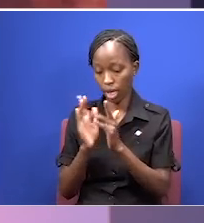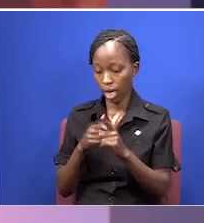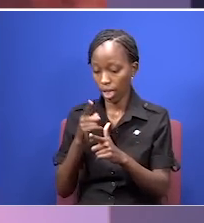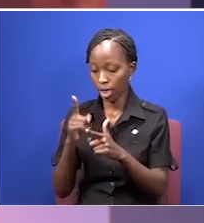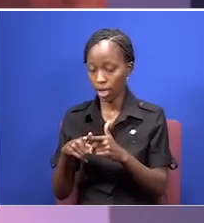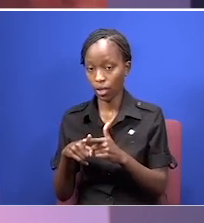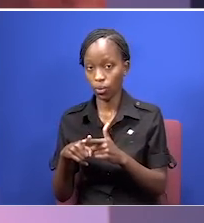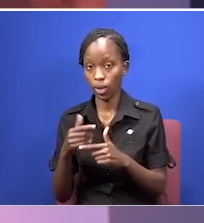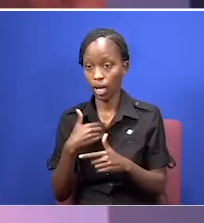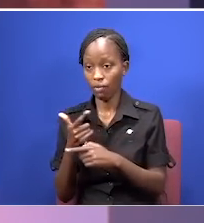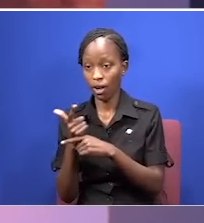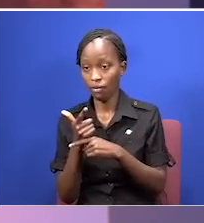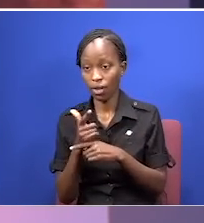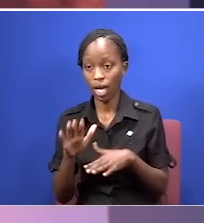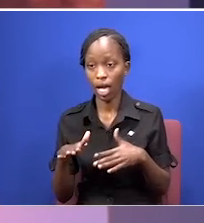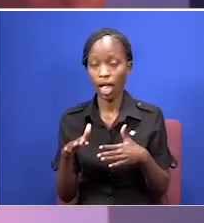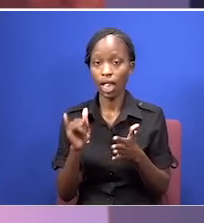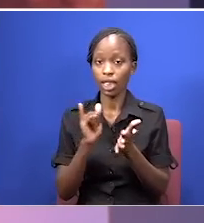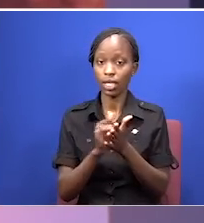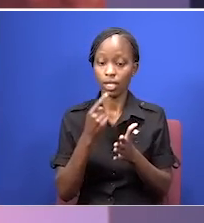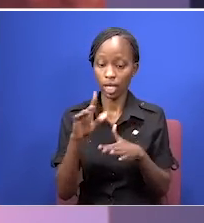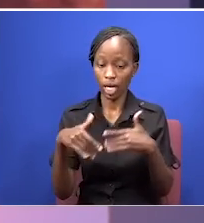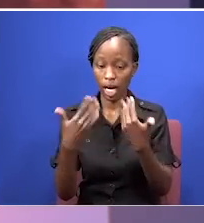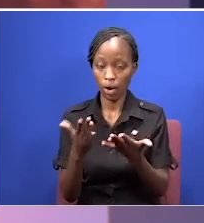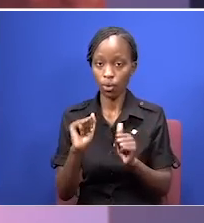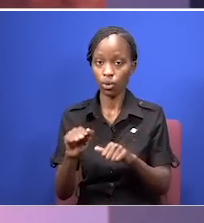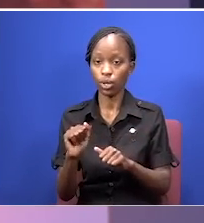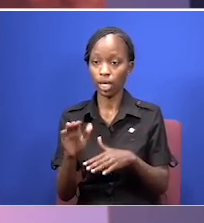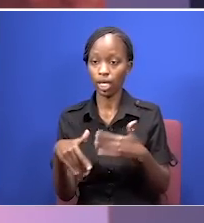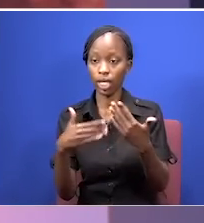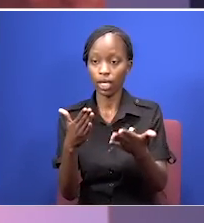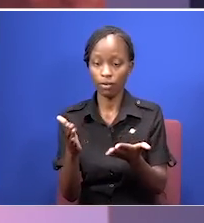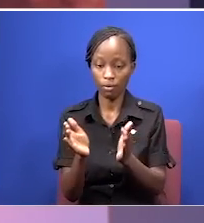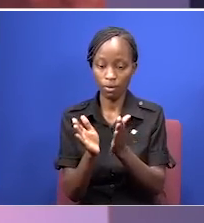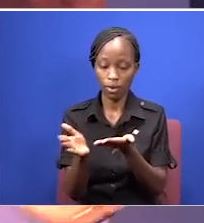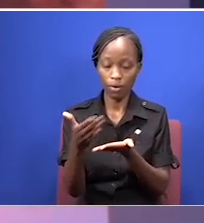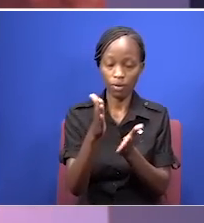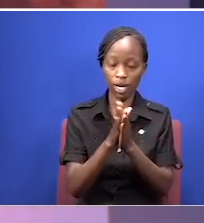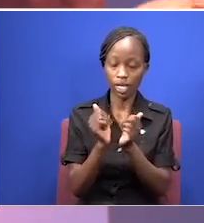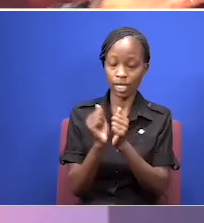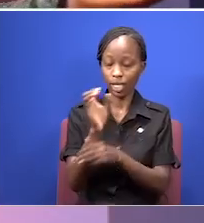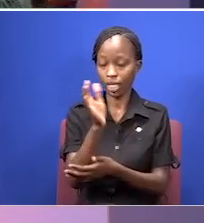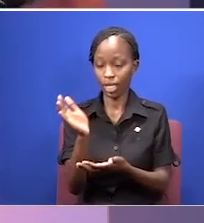then the clip will run to guide you on how you can pay your offering and tithe